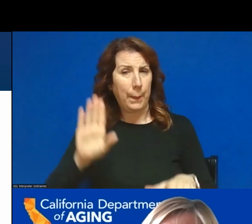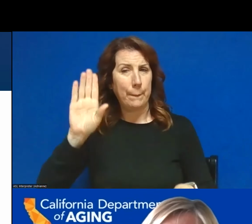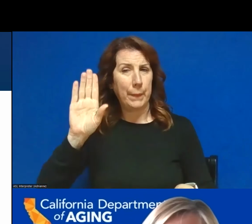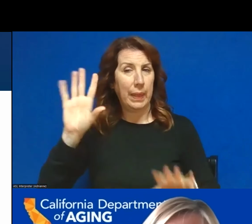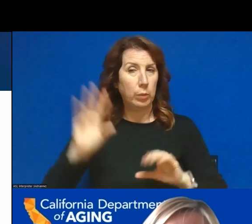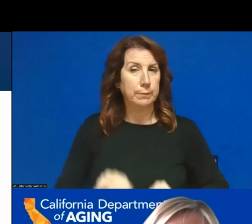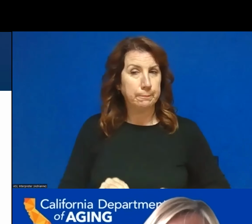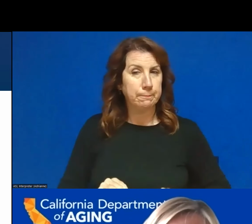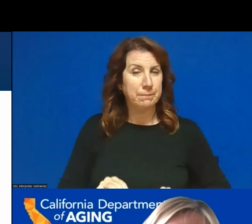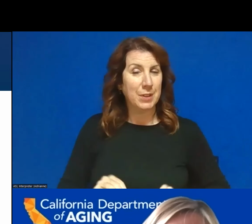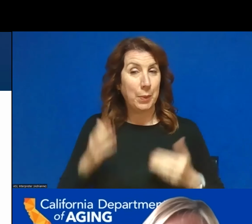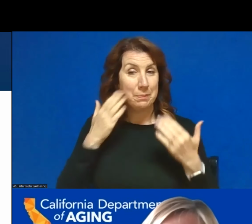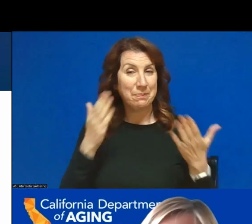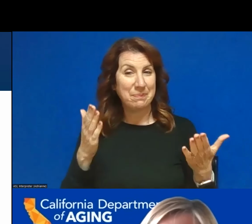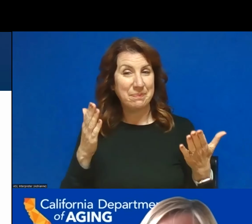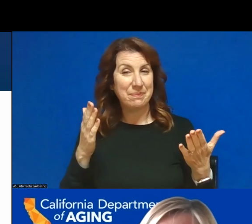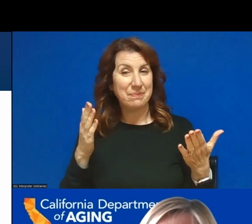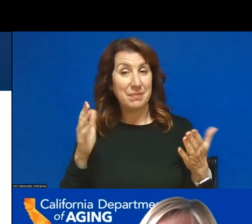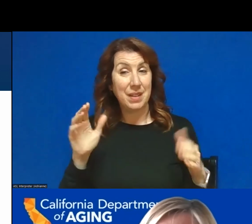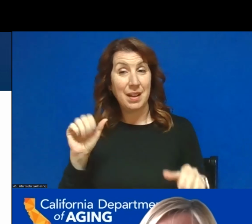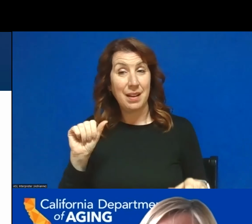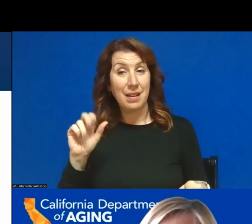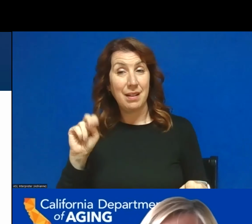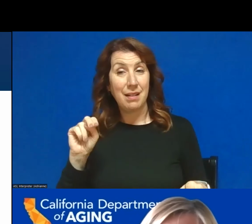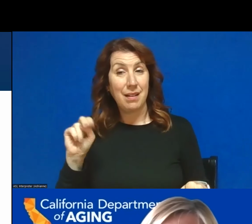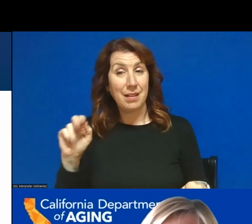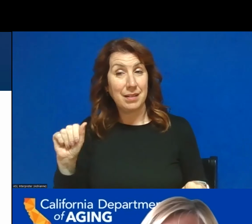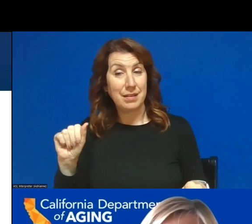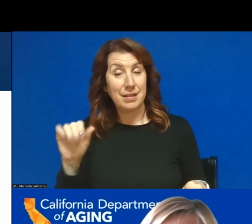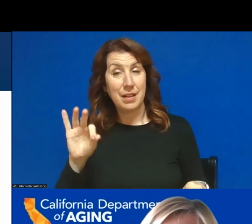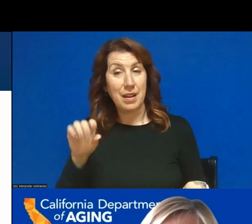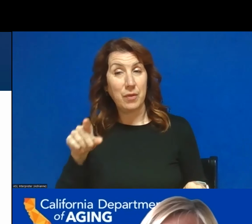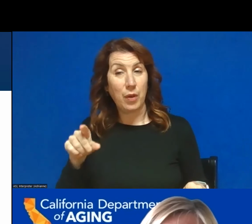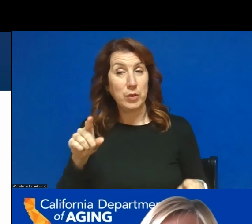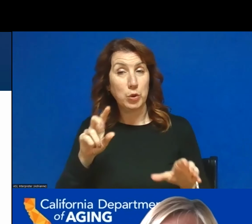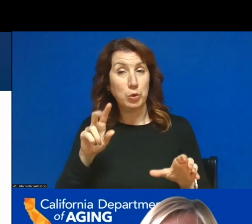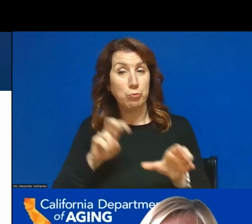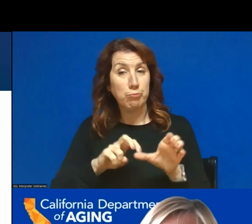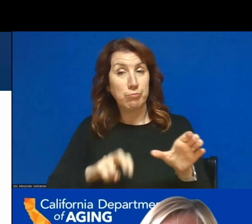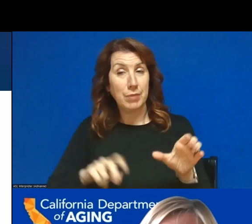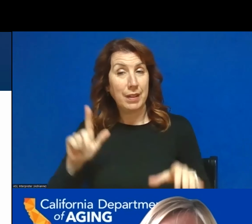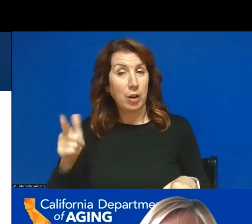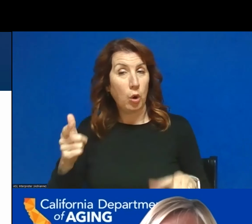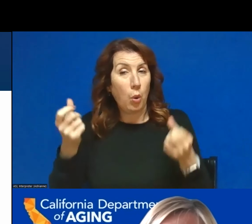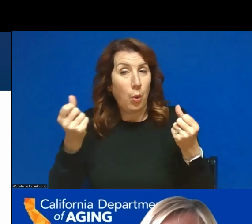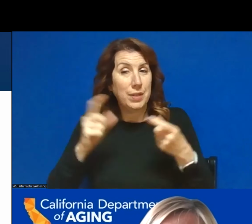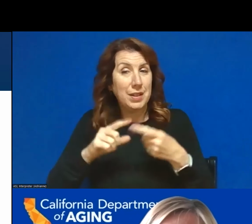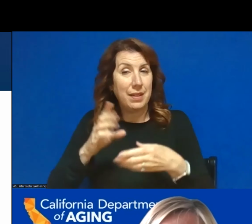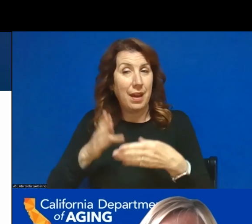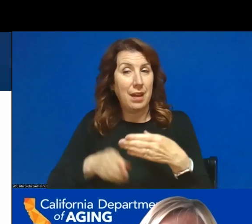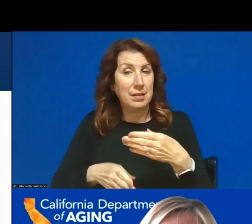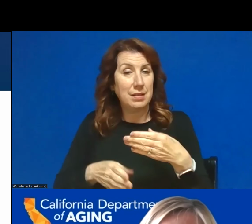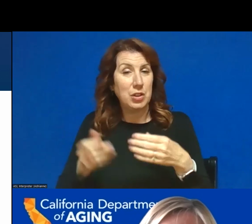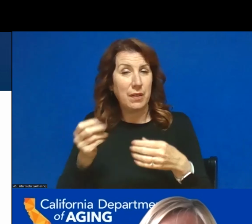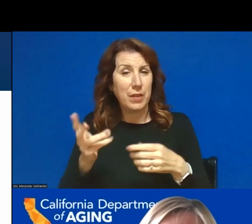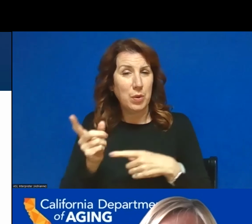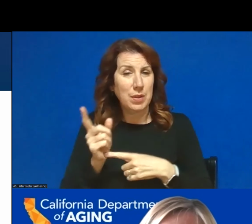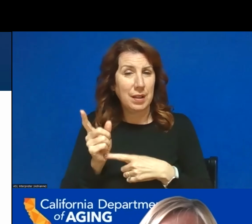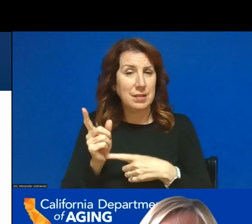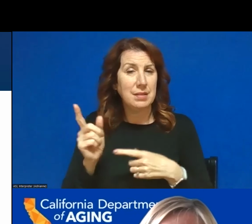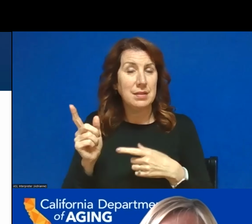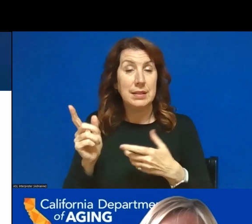went down. So I don't know, Anna, if you have to drop off later, or if you can hold till the end, just a couple seconds, or